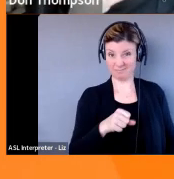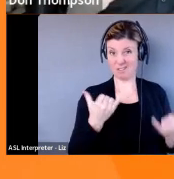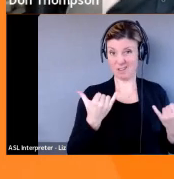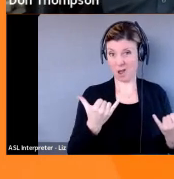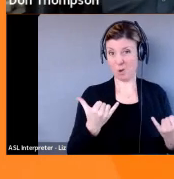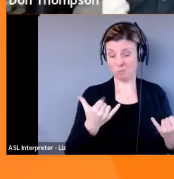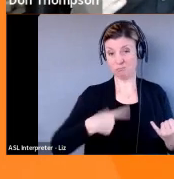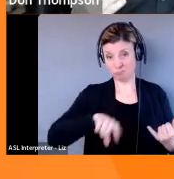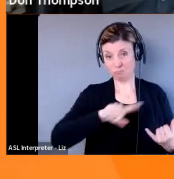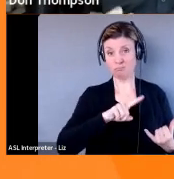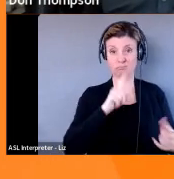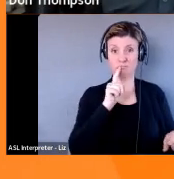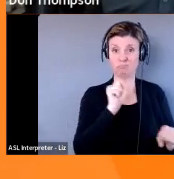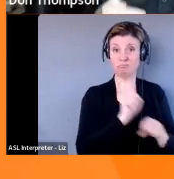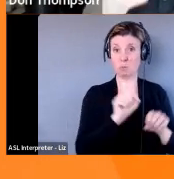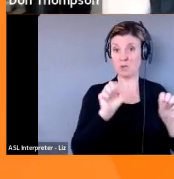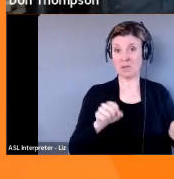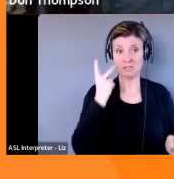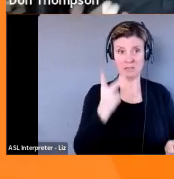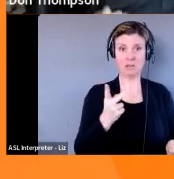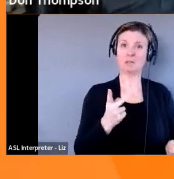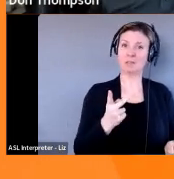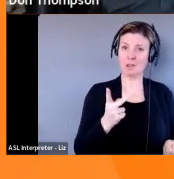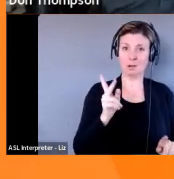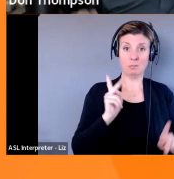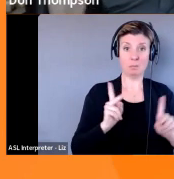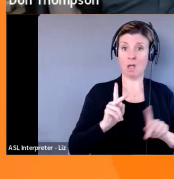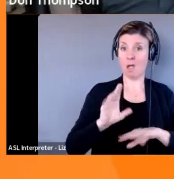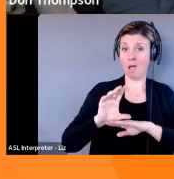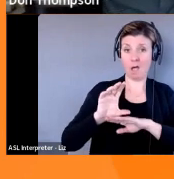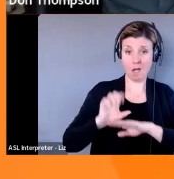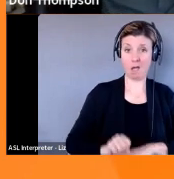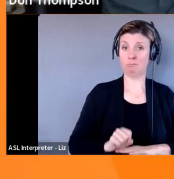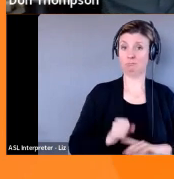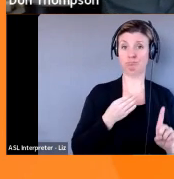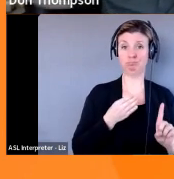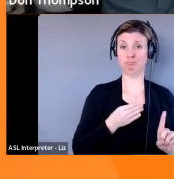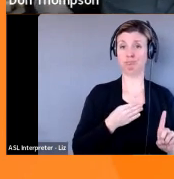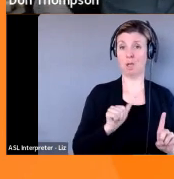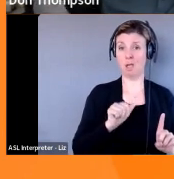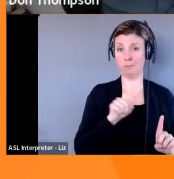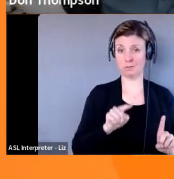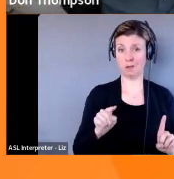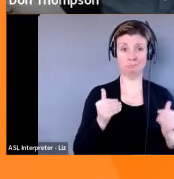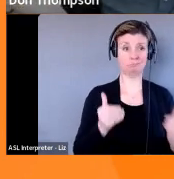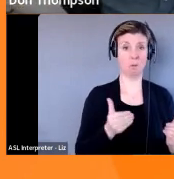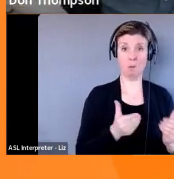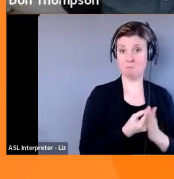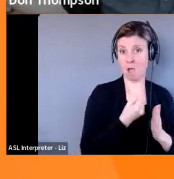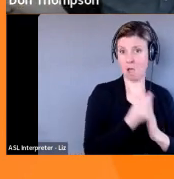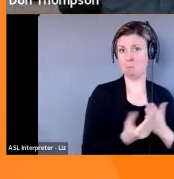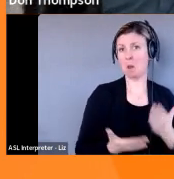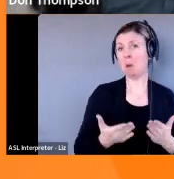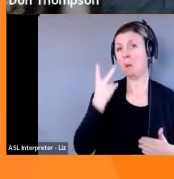where people are used to going to Amazon to buy things. They may look at it in retail, they may buy it in retail the